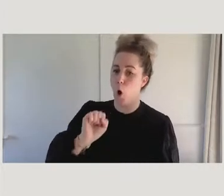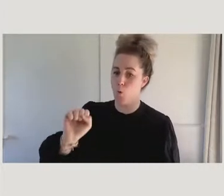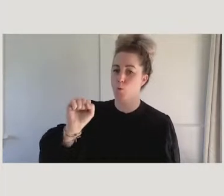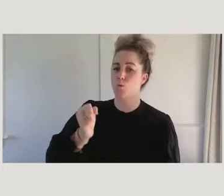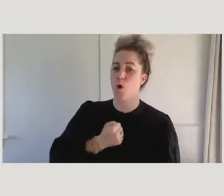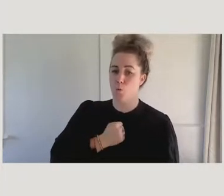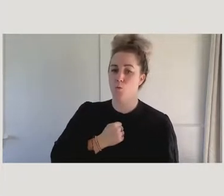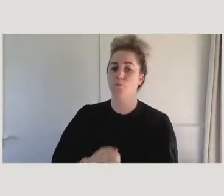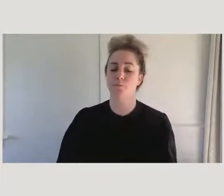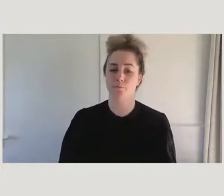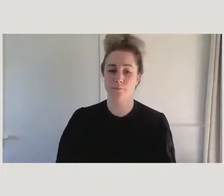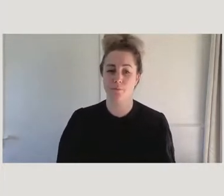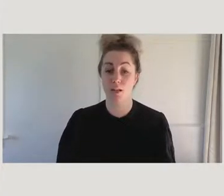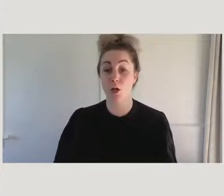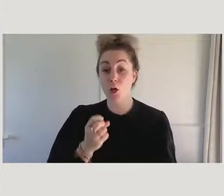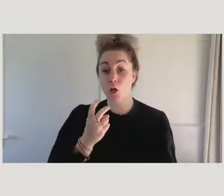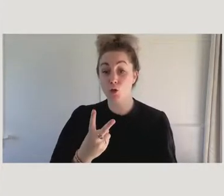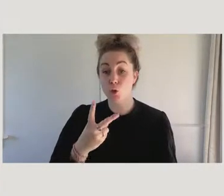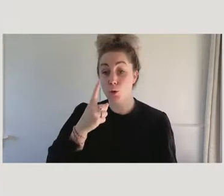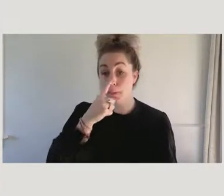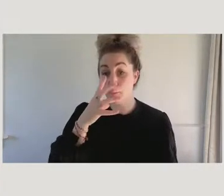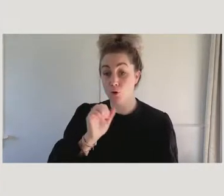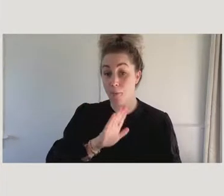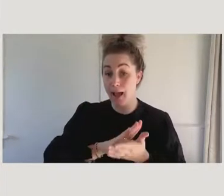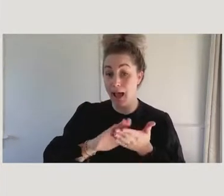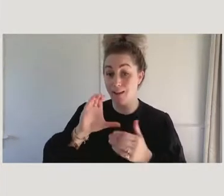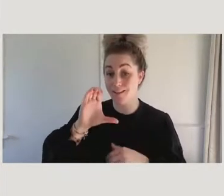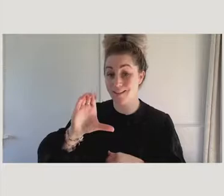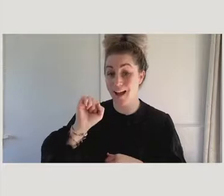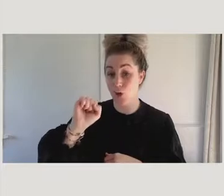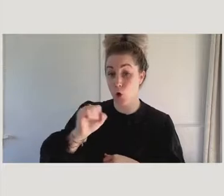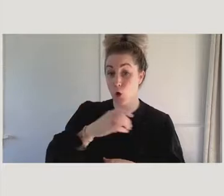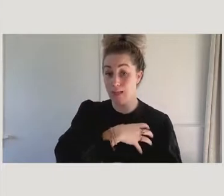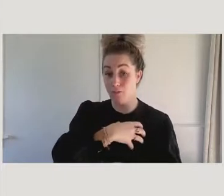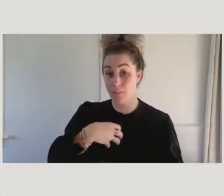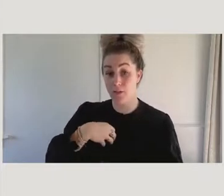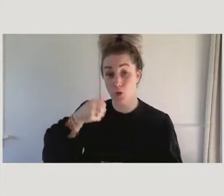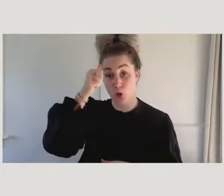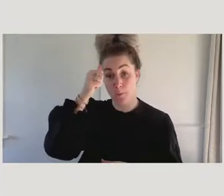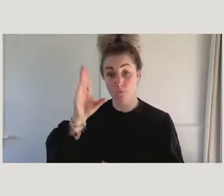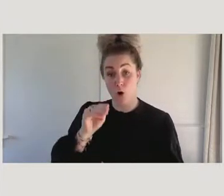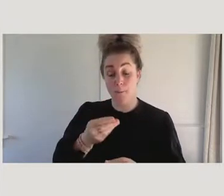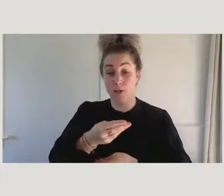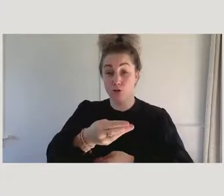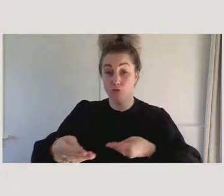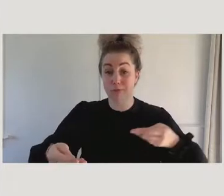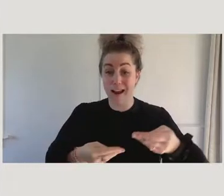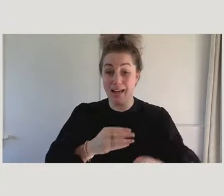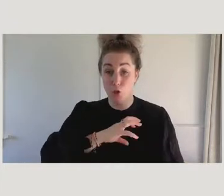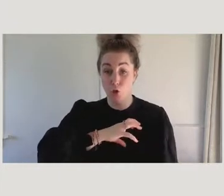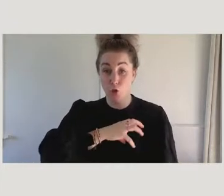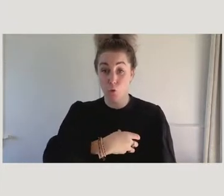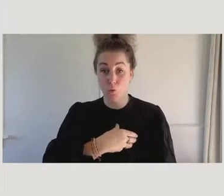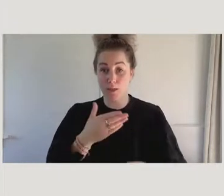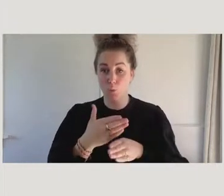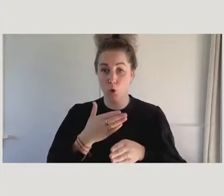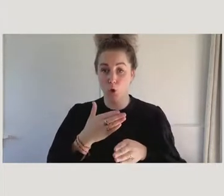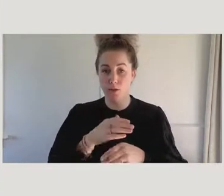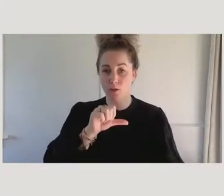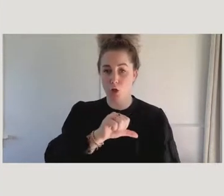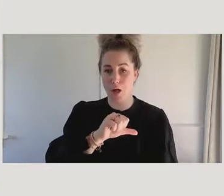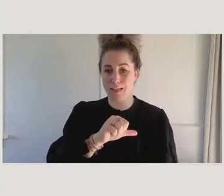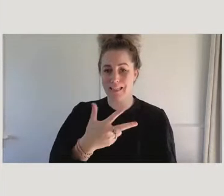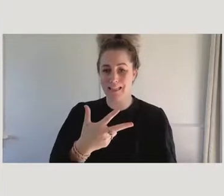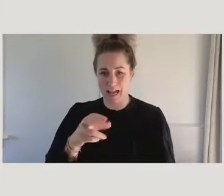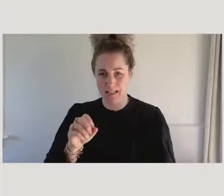two people from Helen Clark's government knew me from the Trade union movement work I did in the 80s as did sifita actually